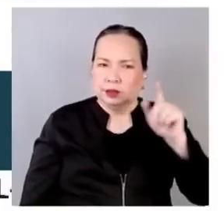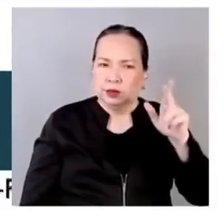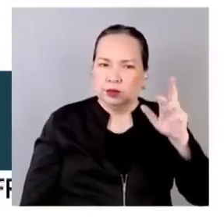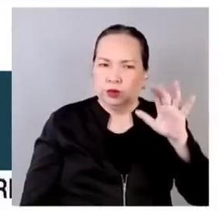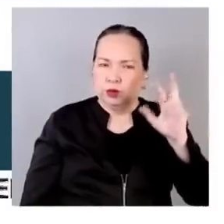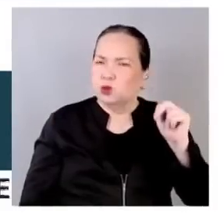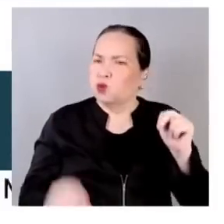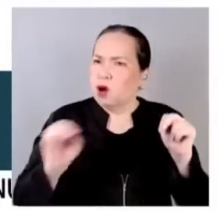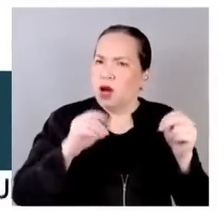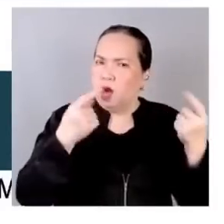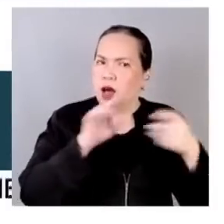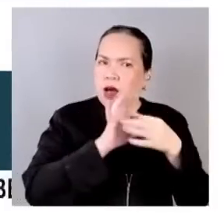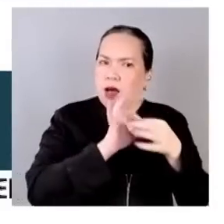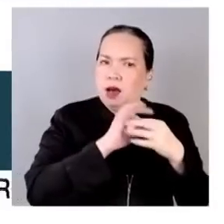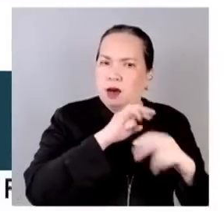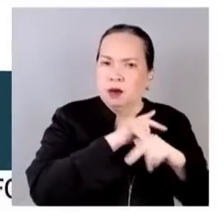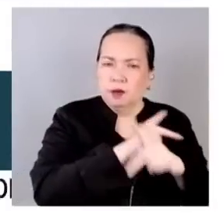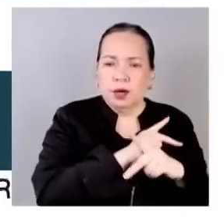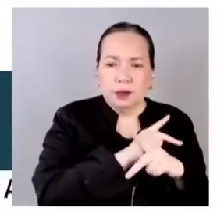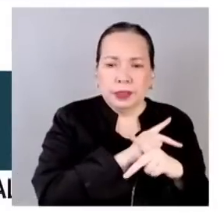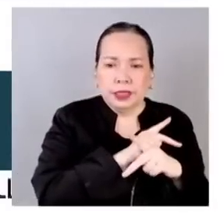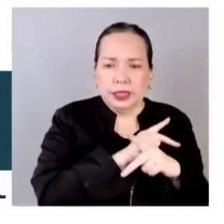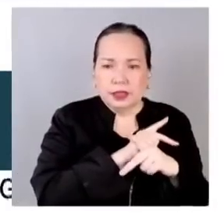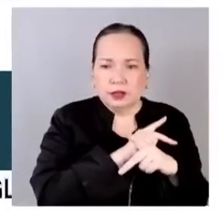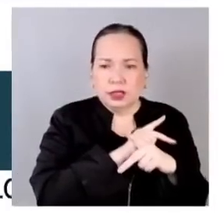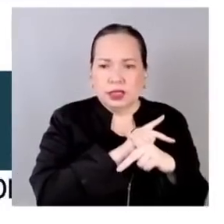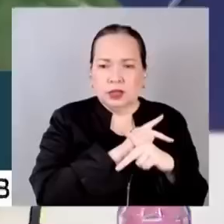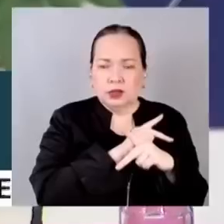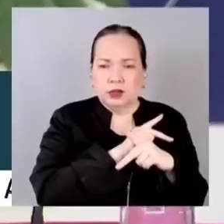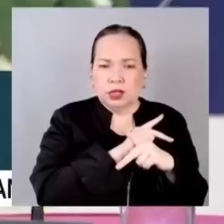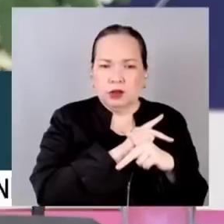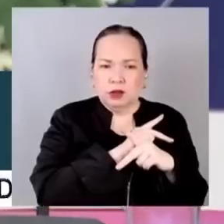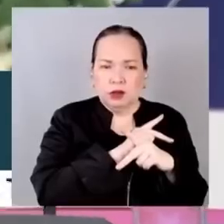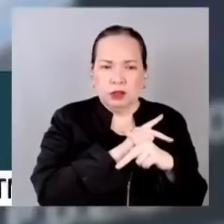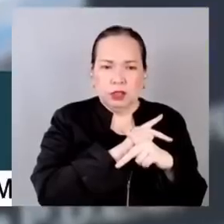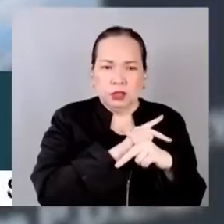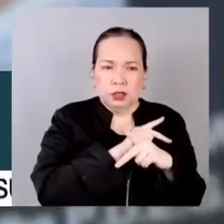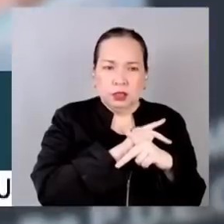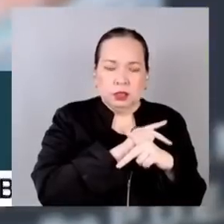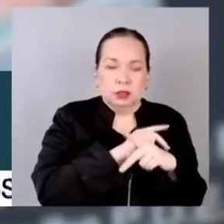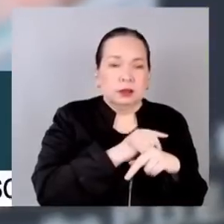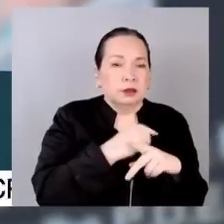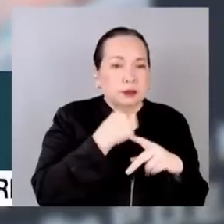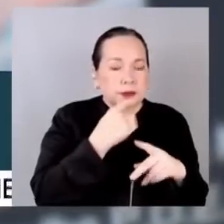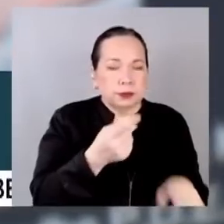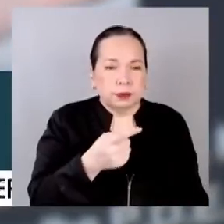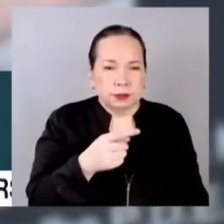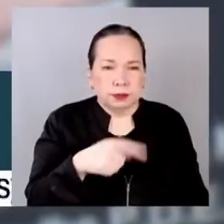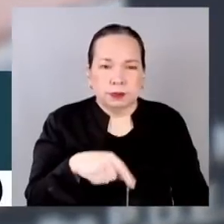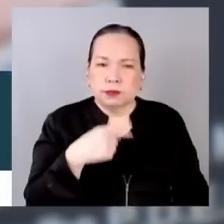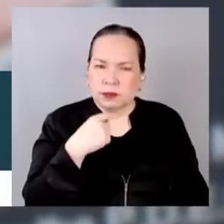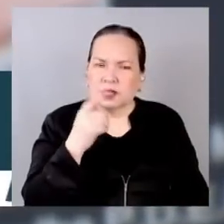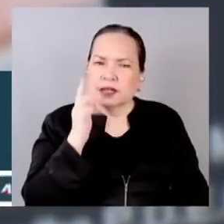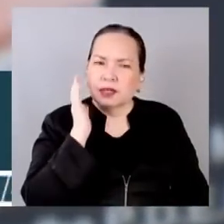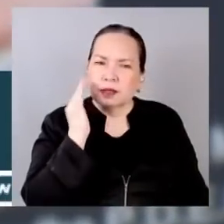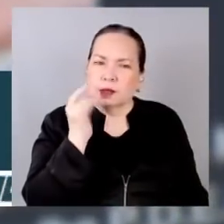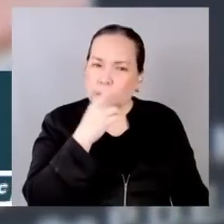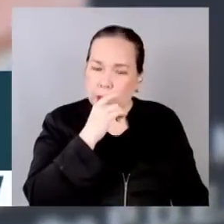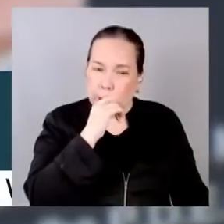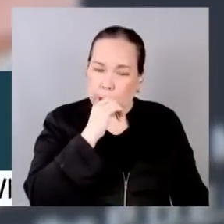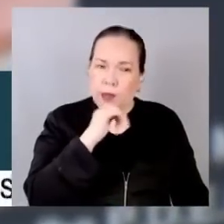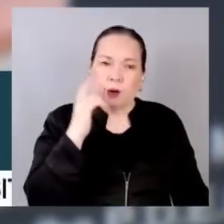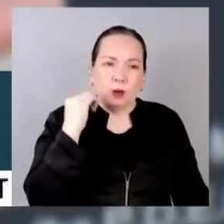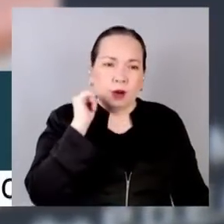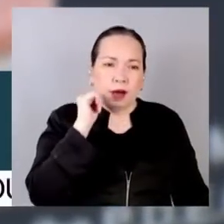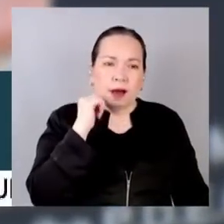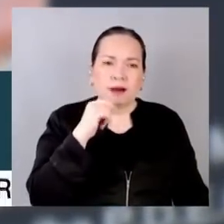cover-up? Okay. General Azurin mentioned and always circled back to the fact that they formed a